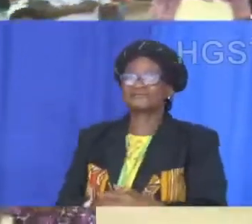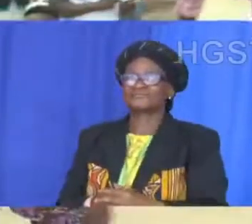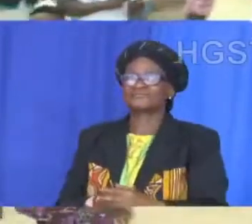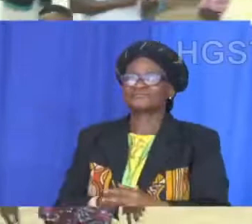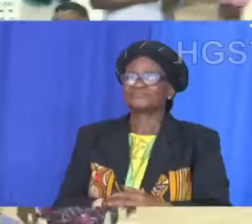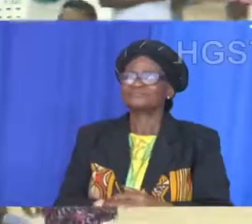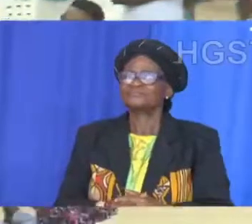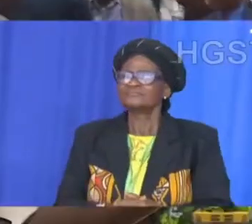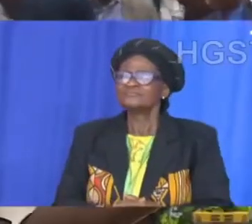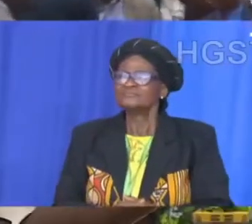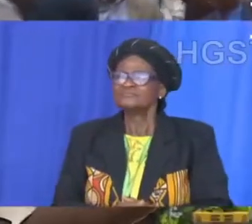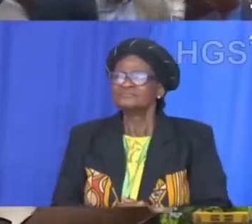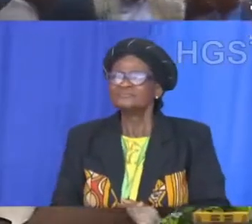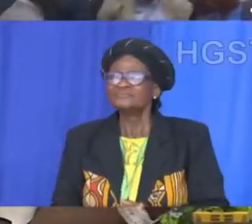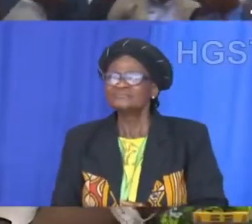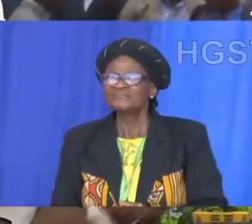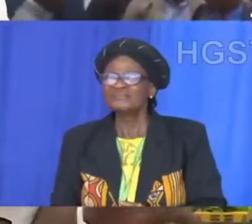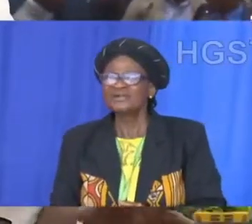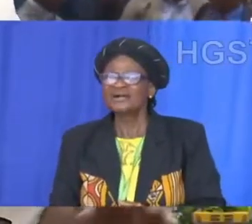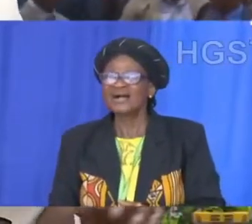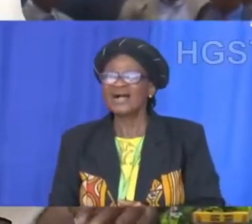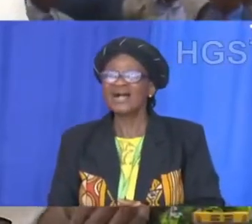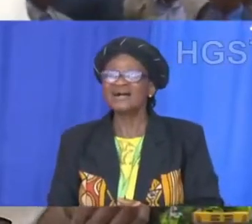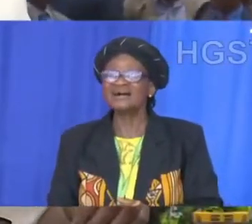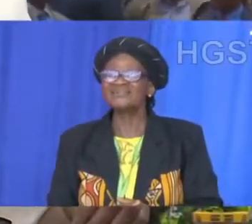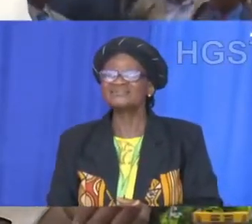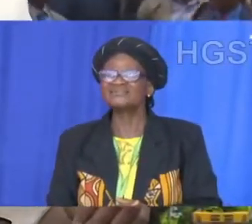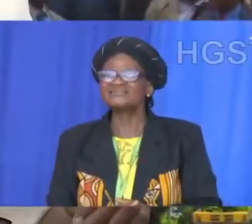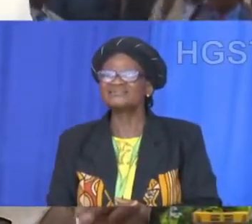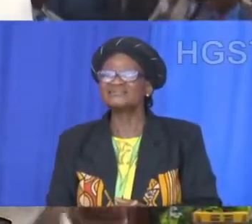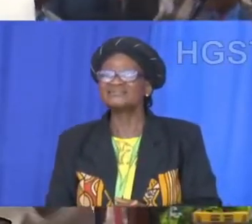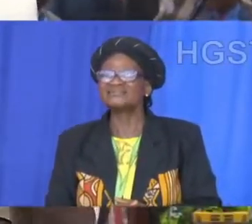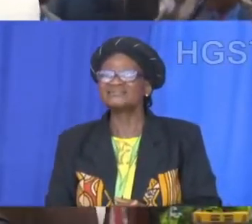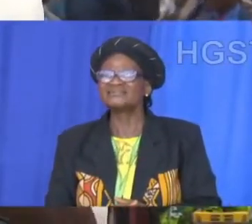the way we do it in those days is this.